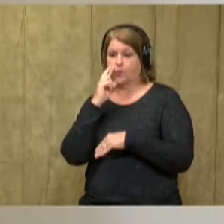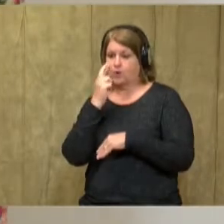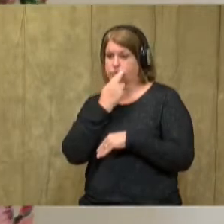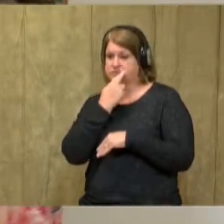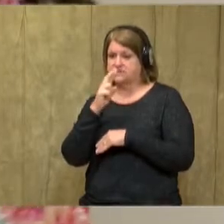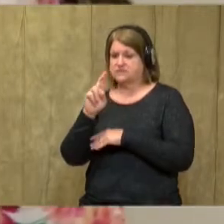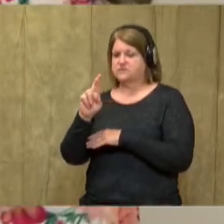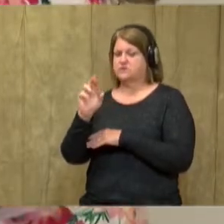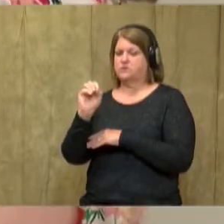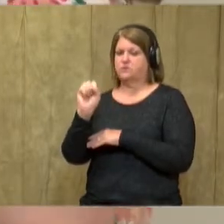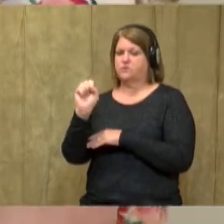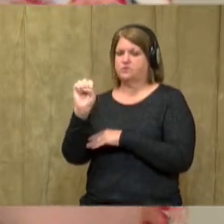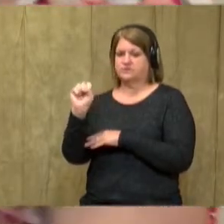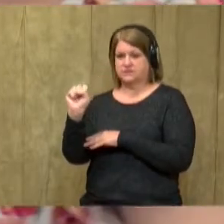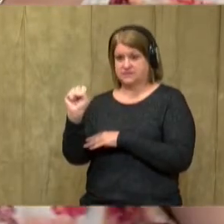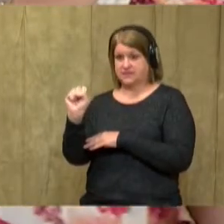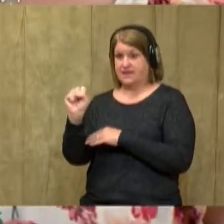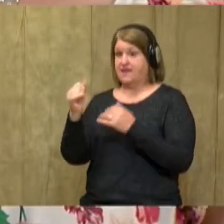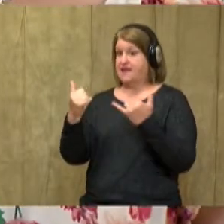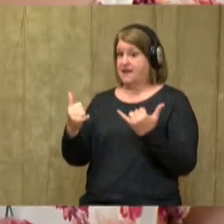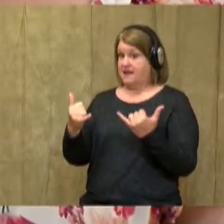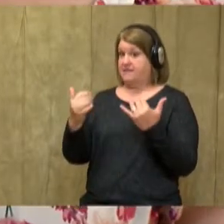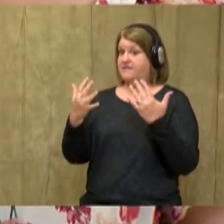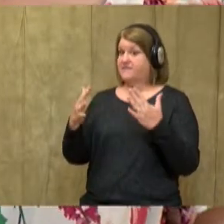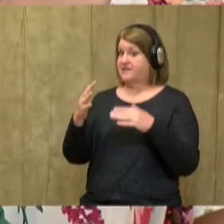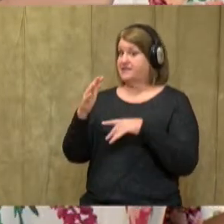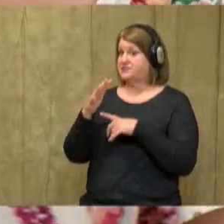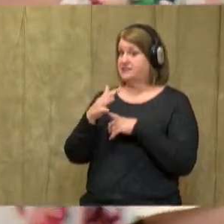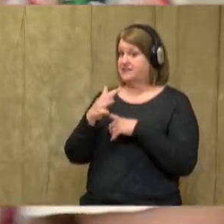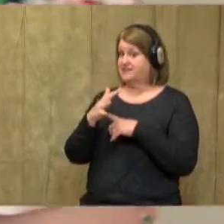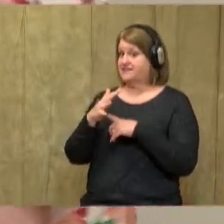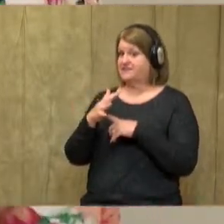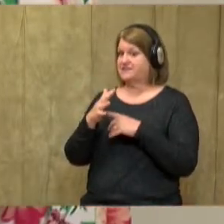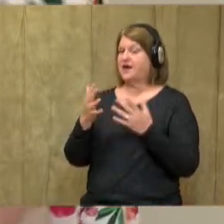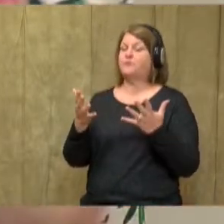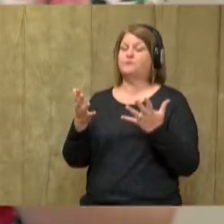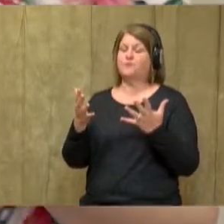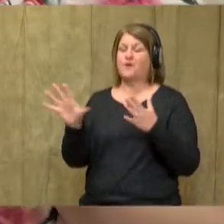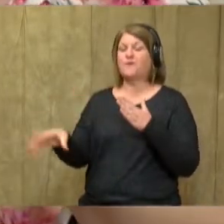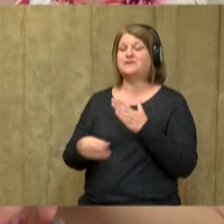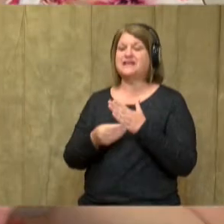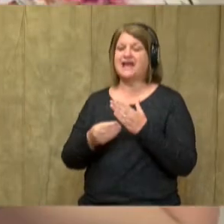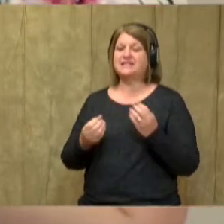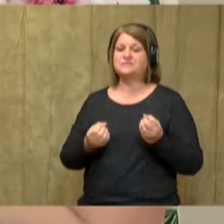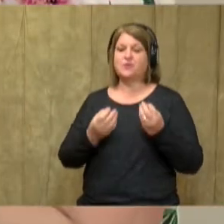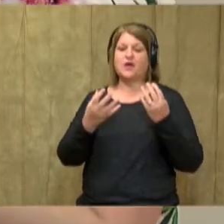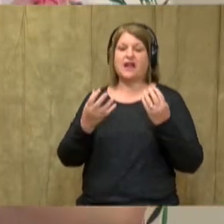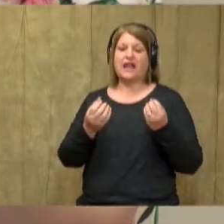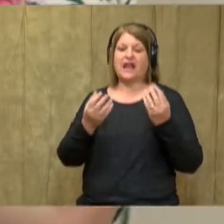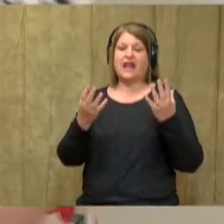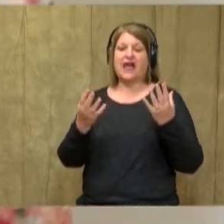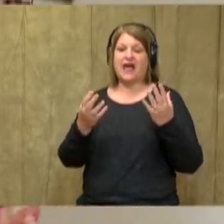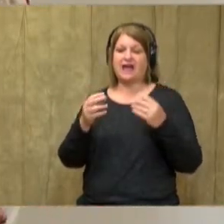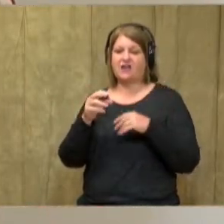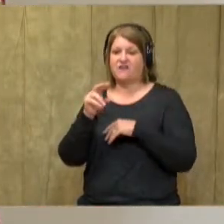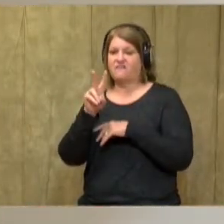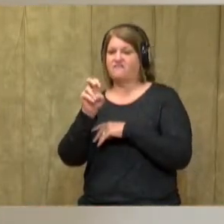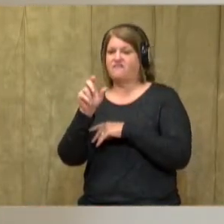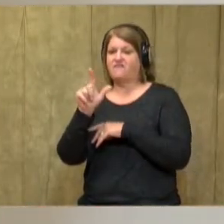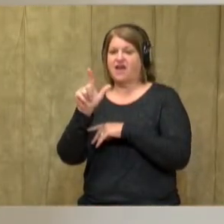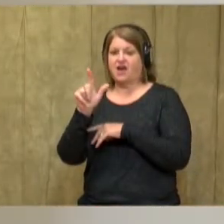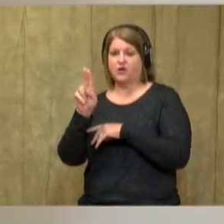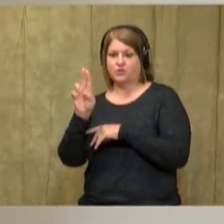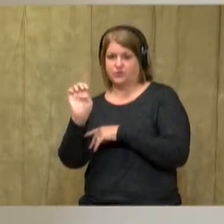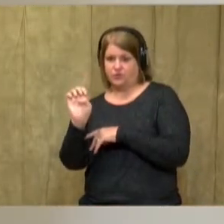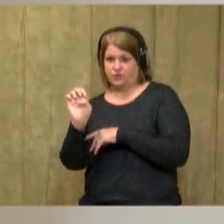All right, now I have those leaves in. I do want to still give them a lighter value. You can use yellow, you can use light green. What color do you